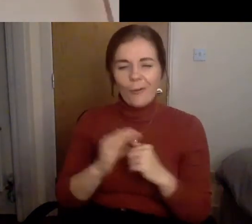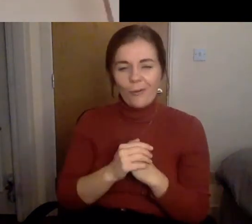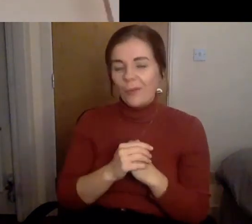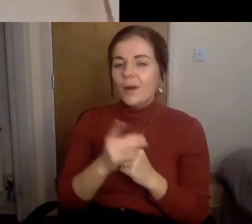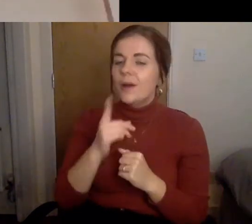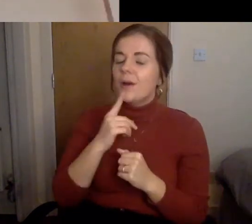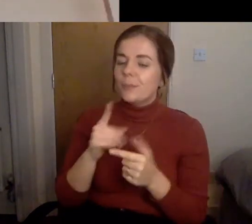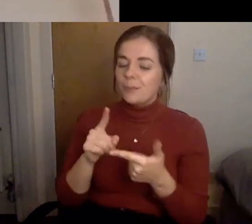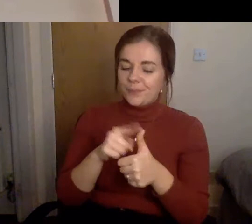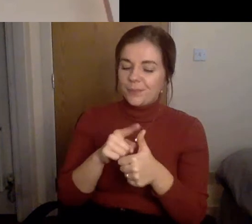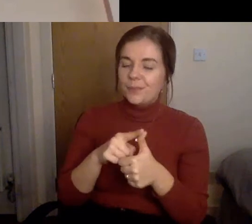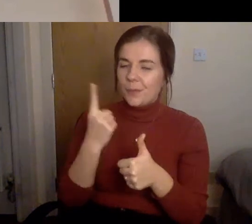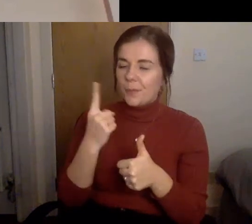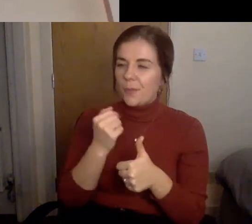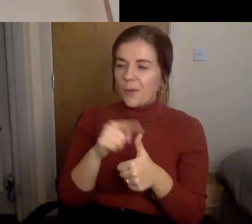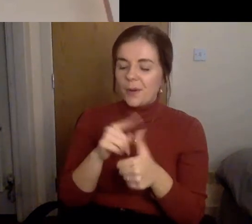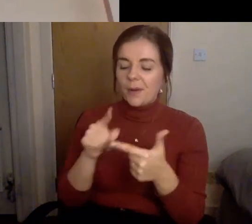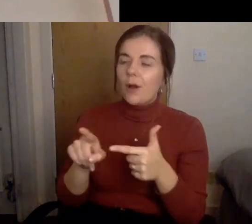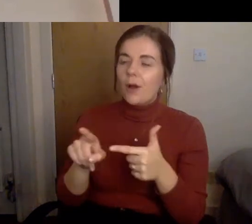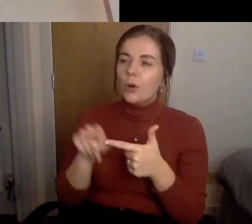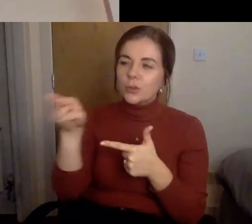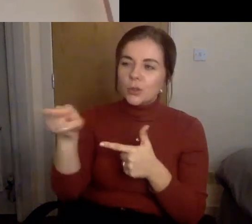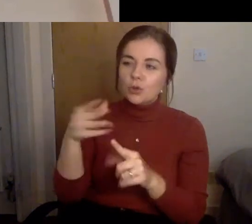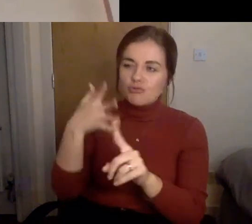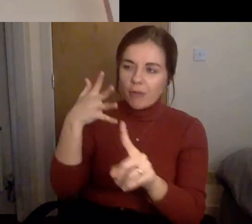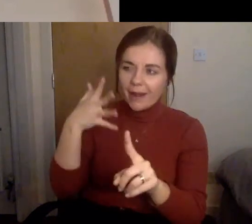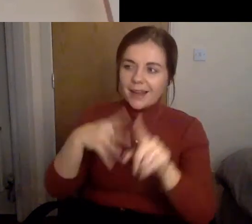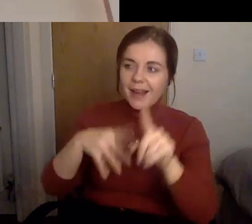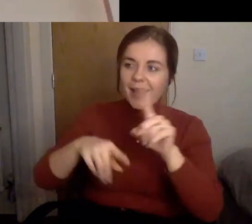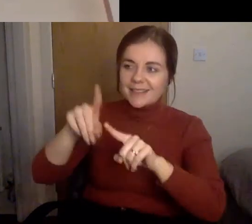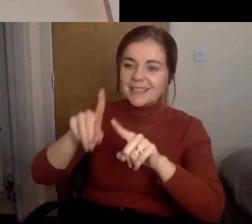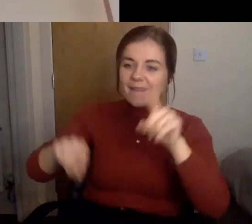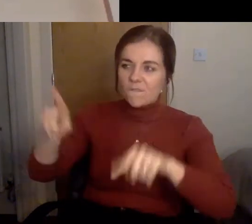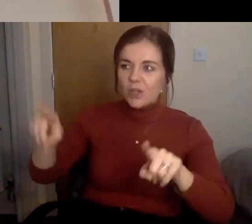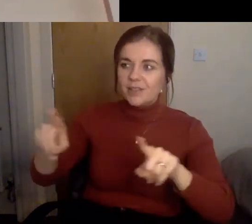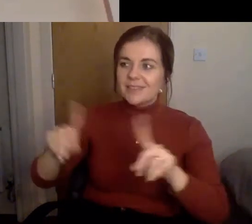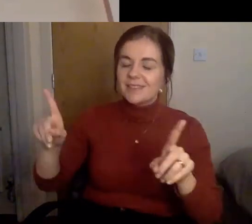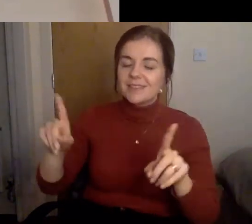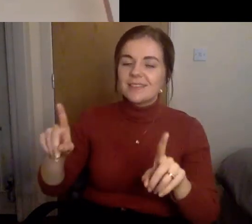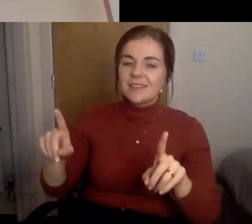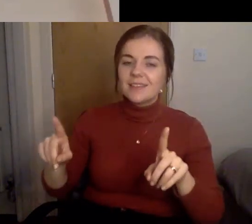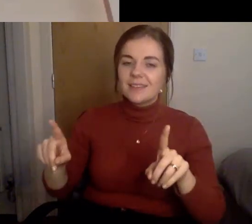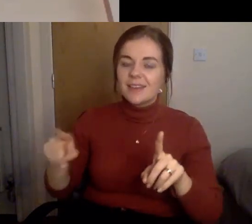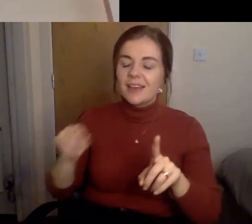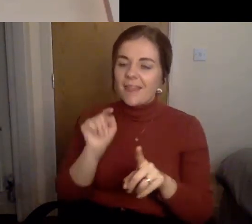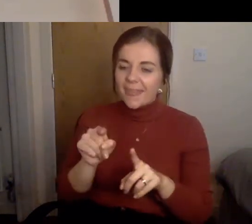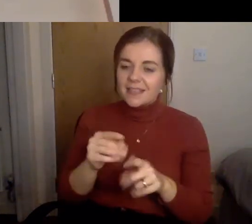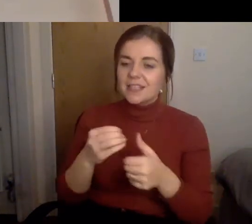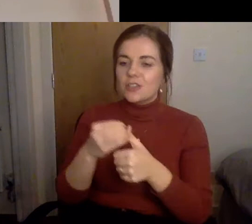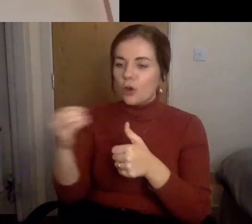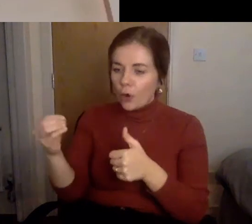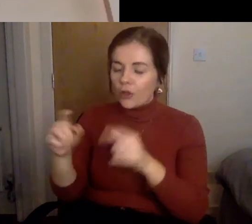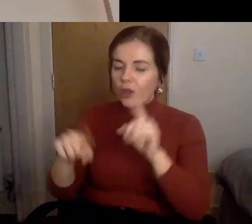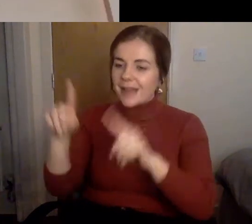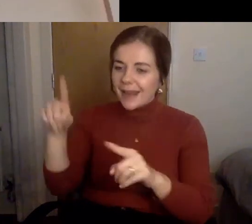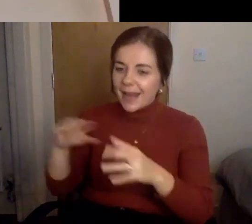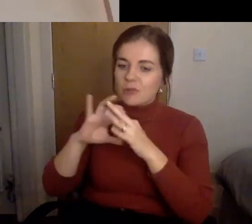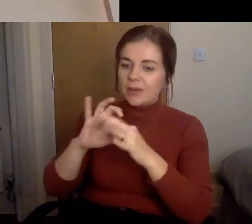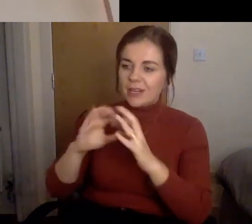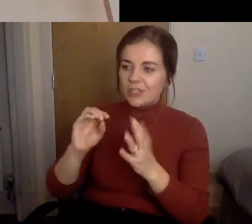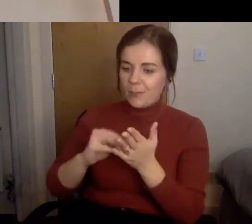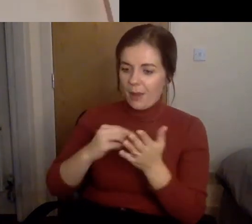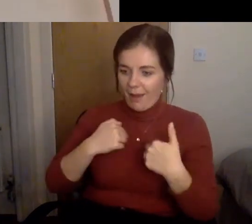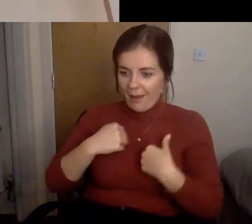that you recognize the difference. And you said, right, this is another dynamic relationship that I have to try and